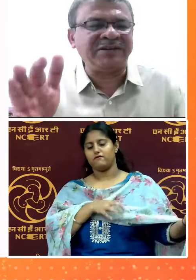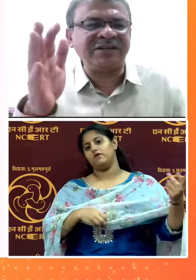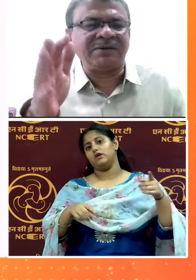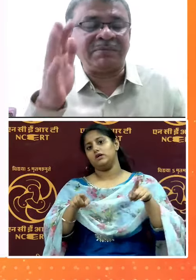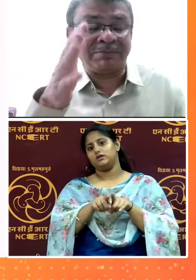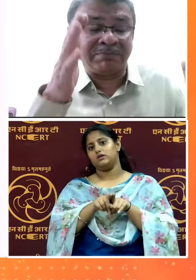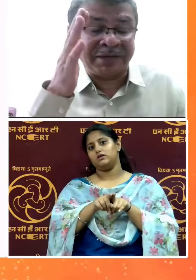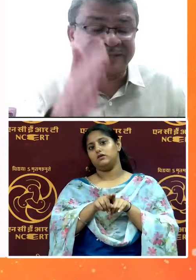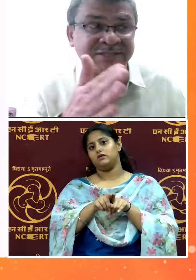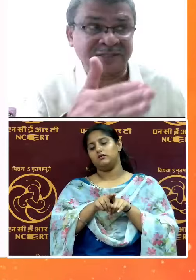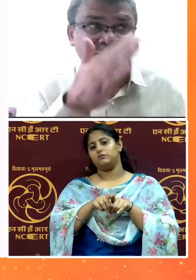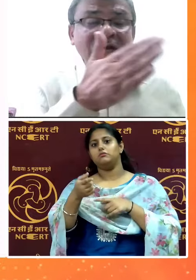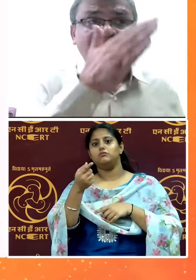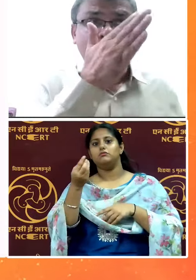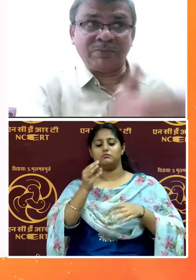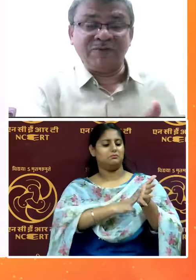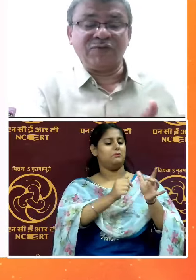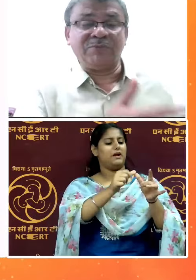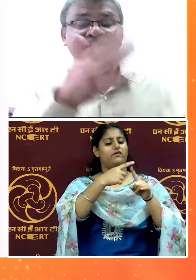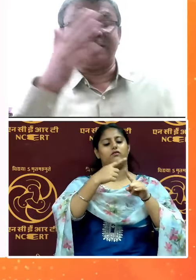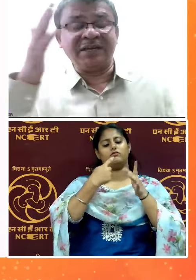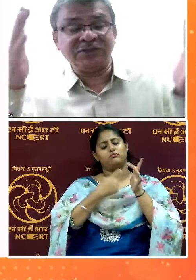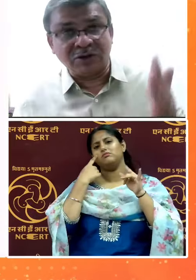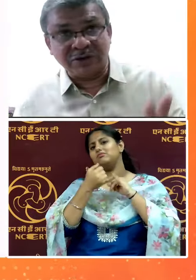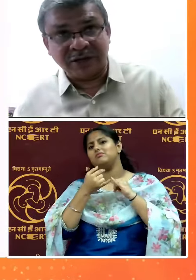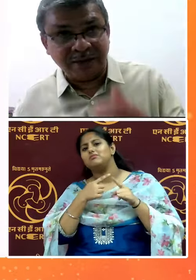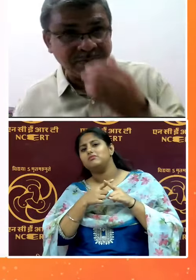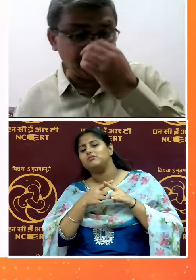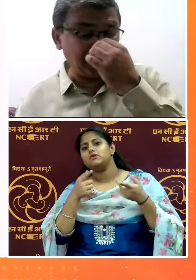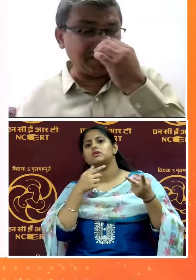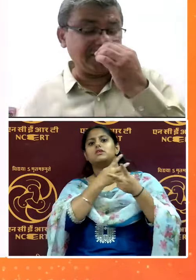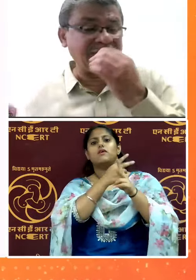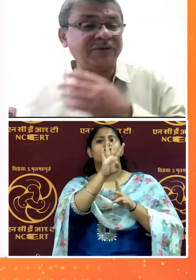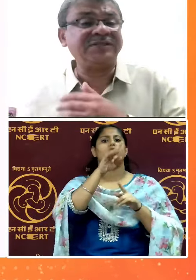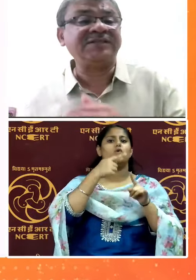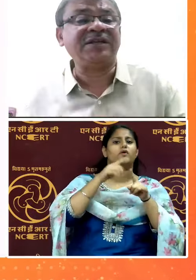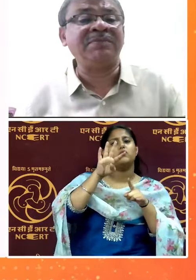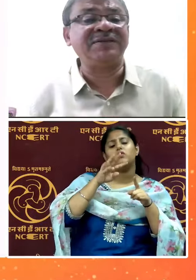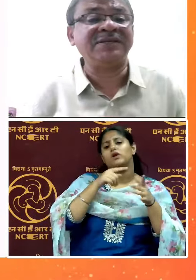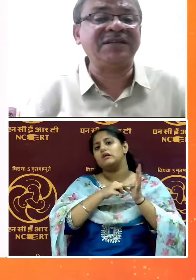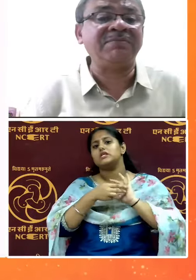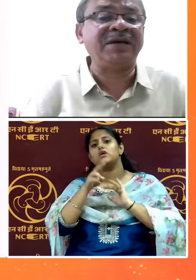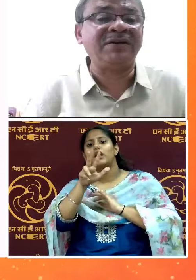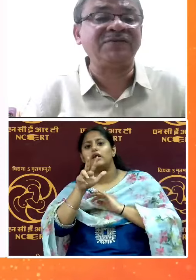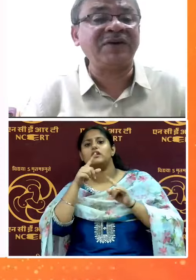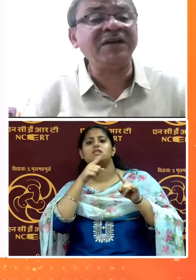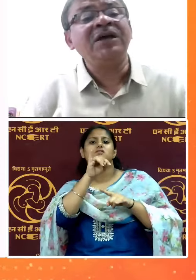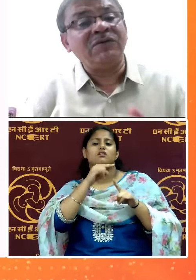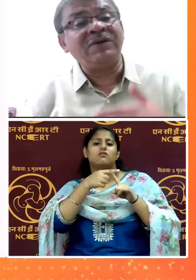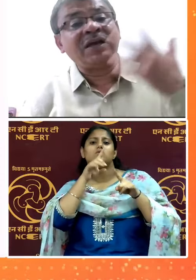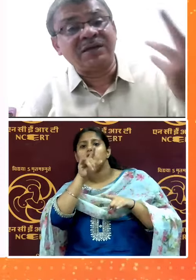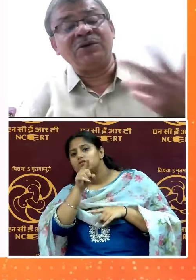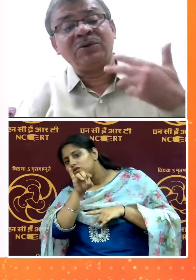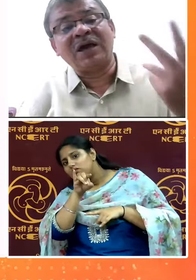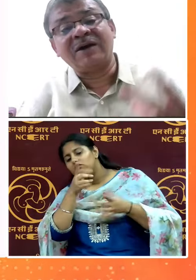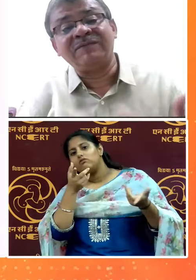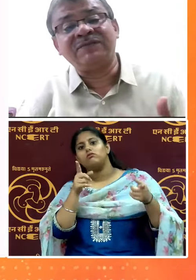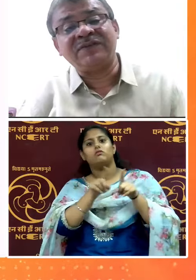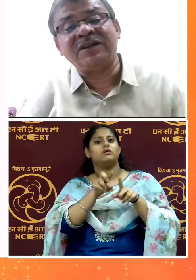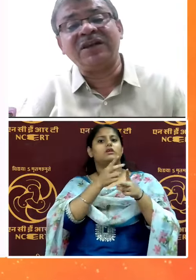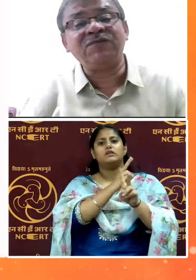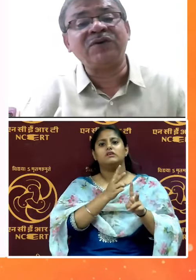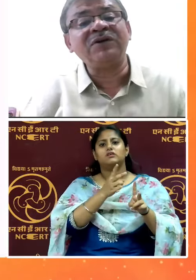different matrices, 4 by 4 matrix, or 8 by 8 matrix, or 16 by 16 matrix, where you